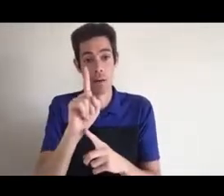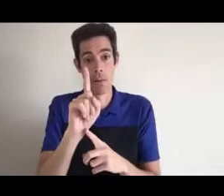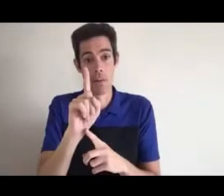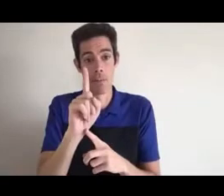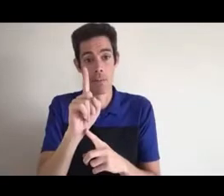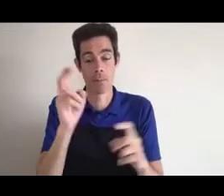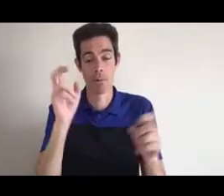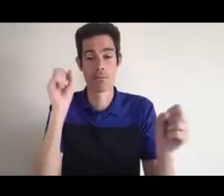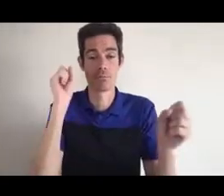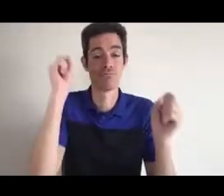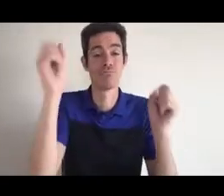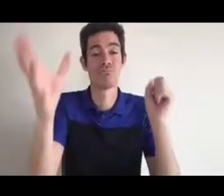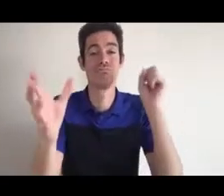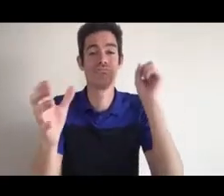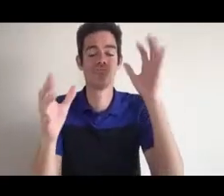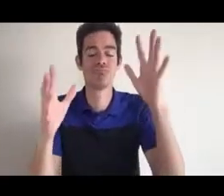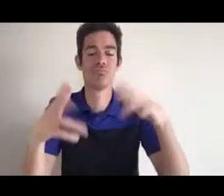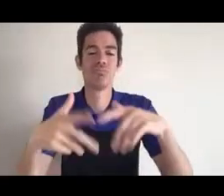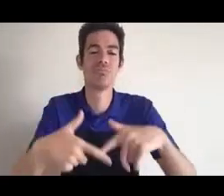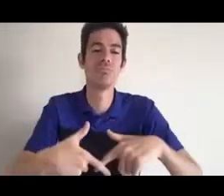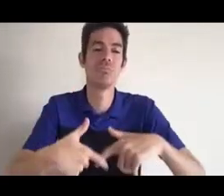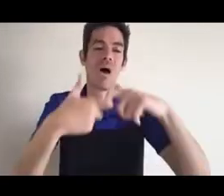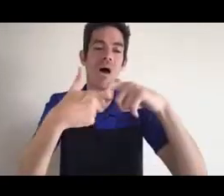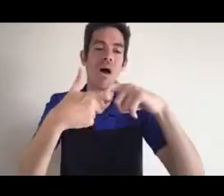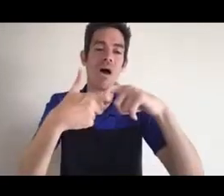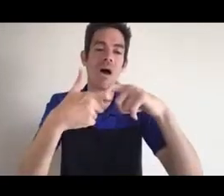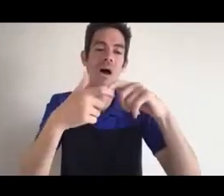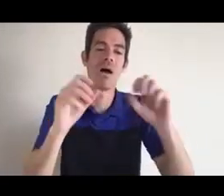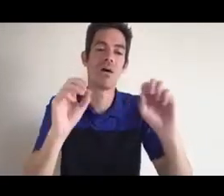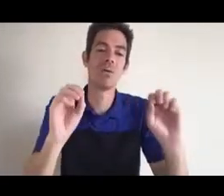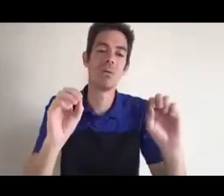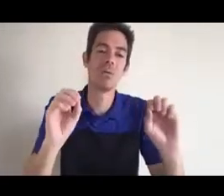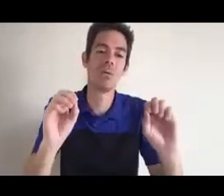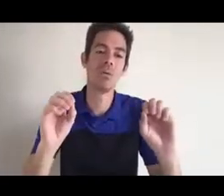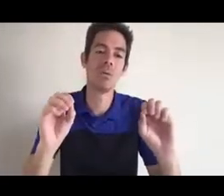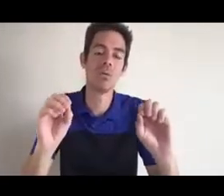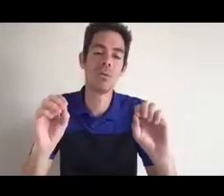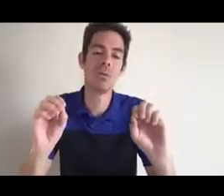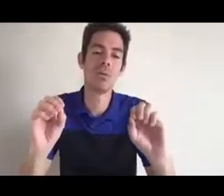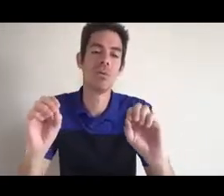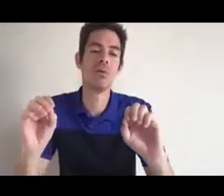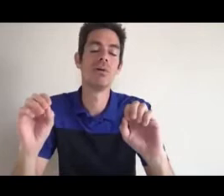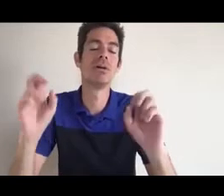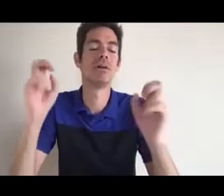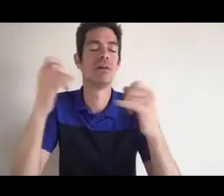the lyrics, and then there was a point where there were no lyrics.